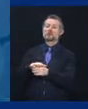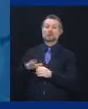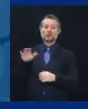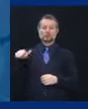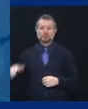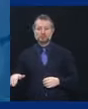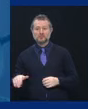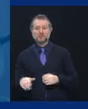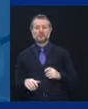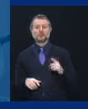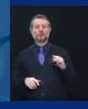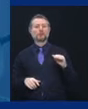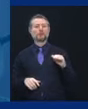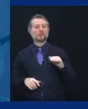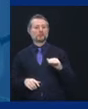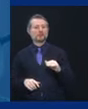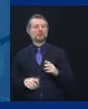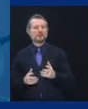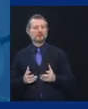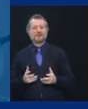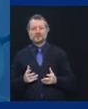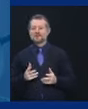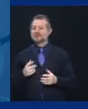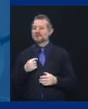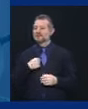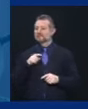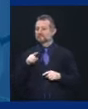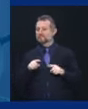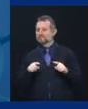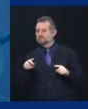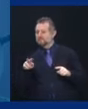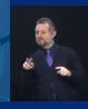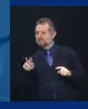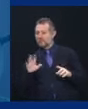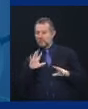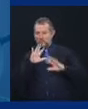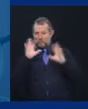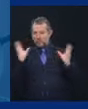state, but this is the overall statewide